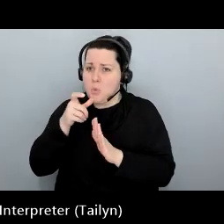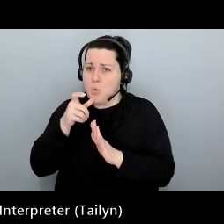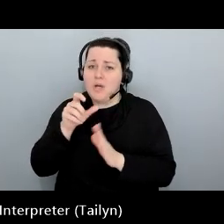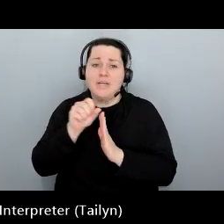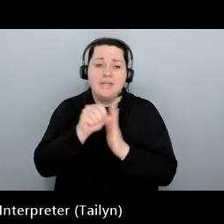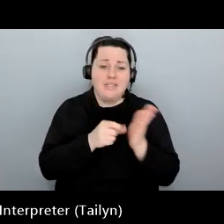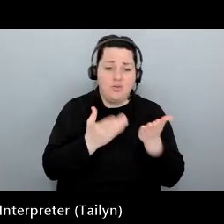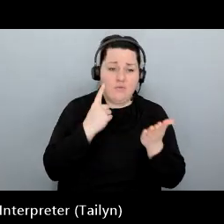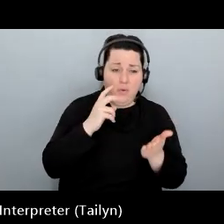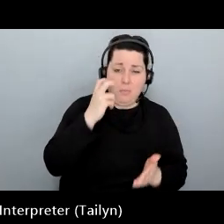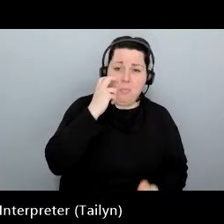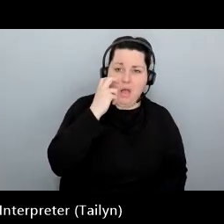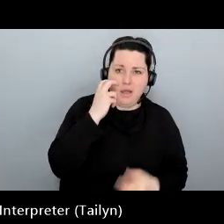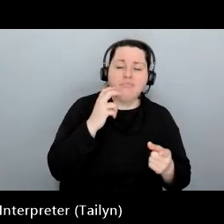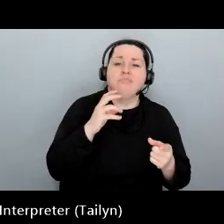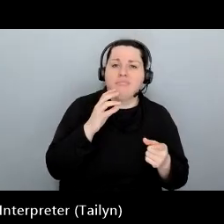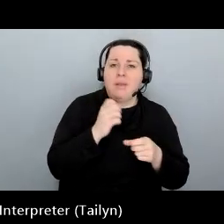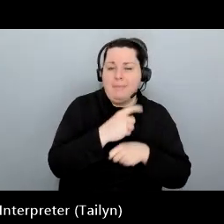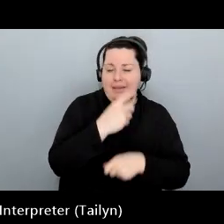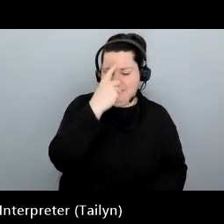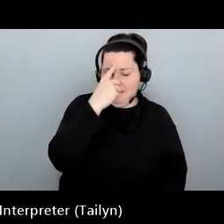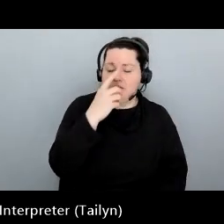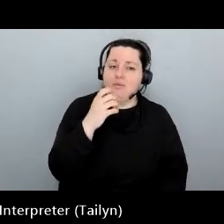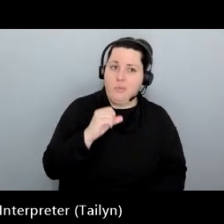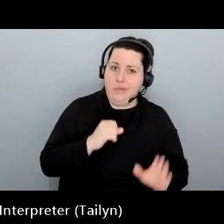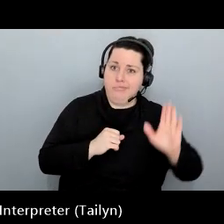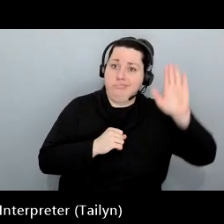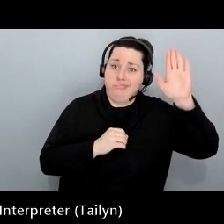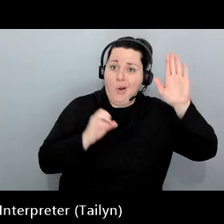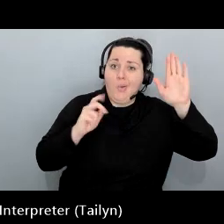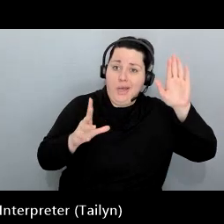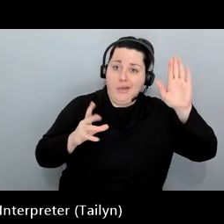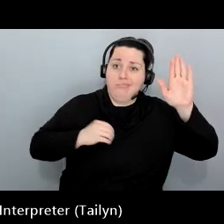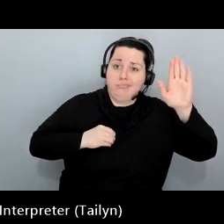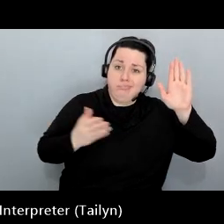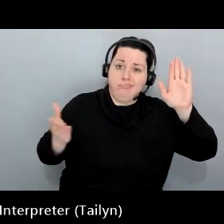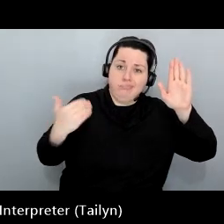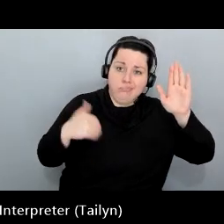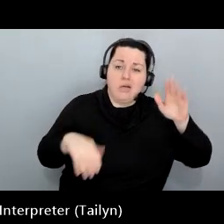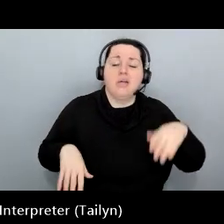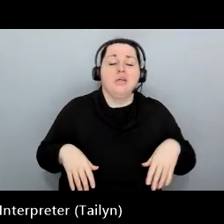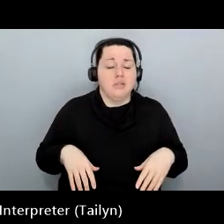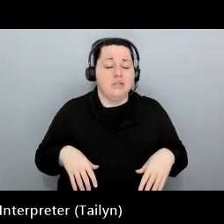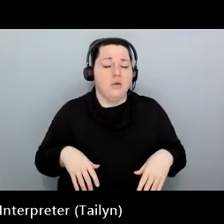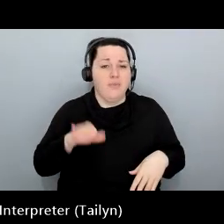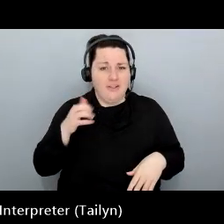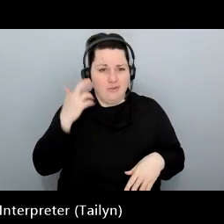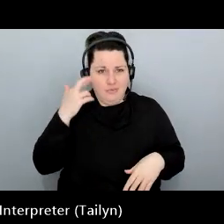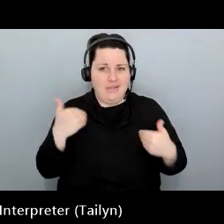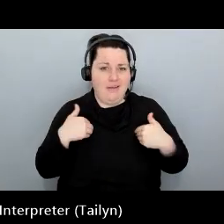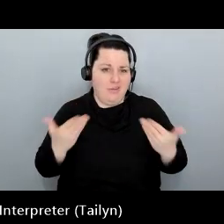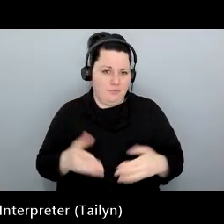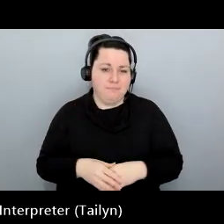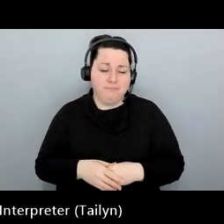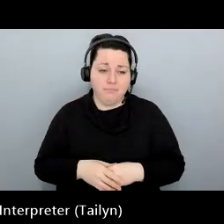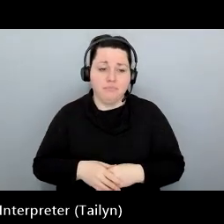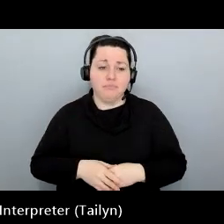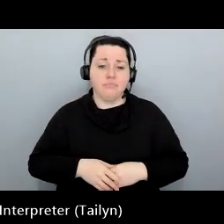for the blind. It made the most sense for us to do it, so we raised our hands like, we'll go ahead and do that, and that's why it's housed here. And